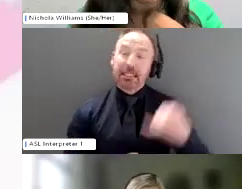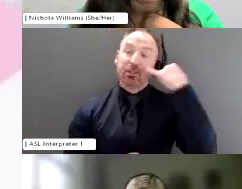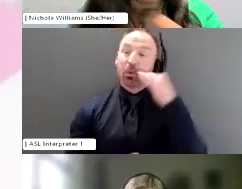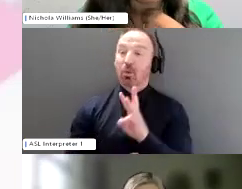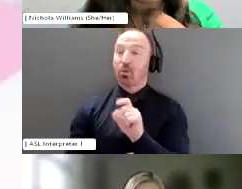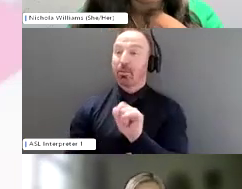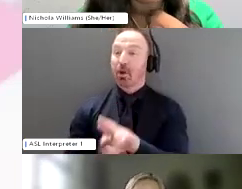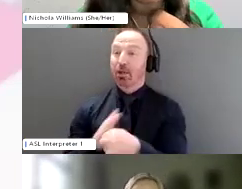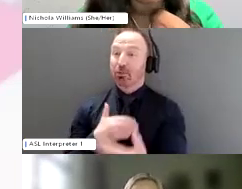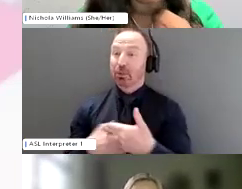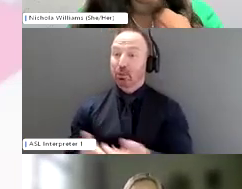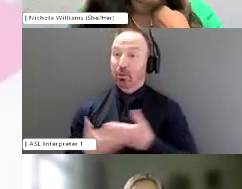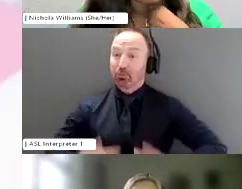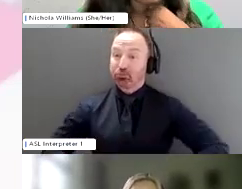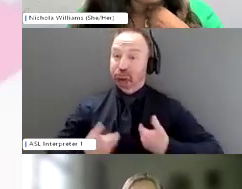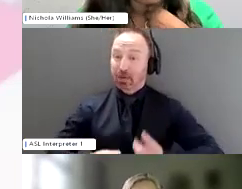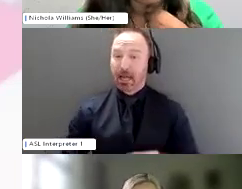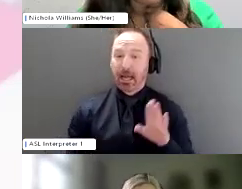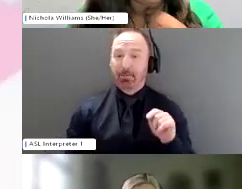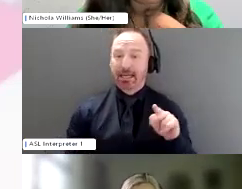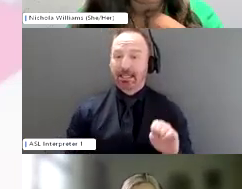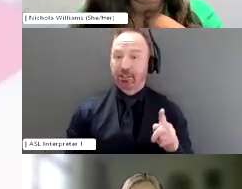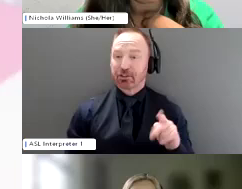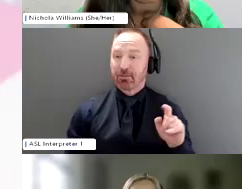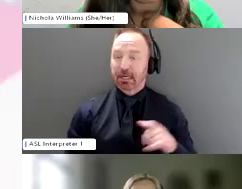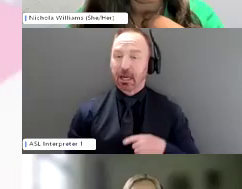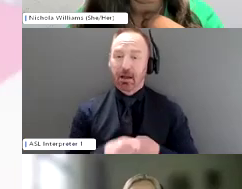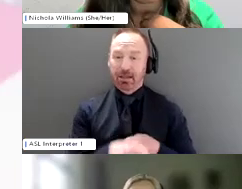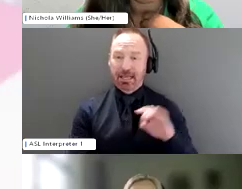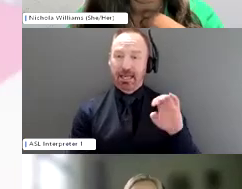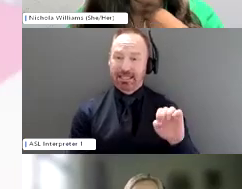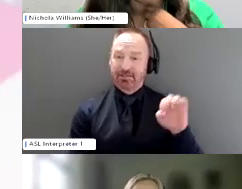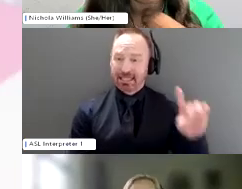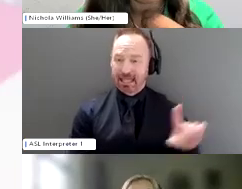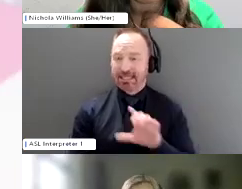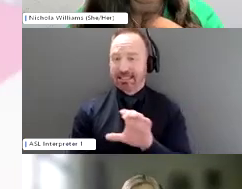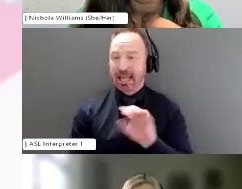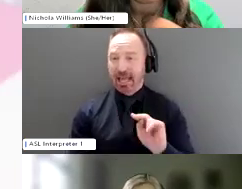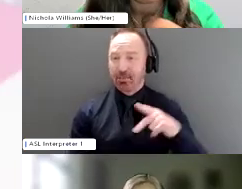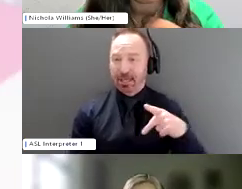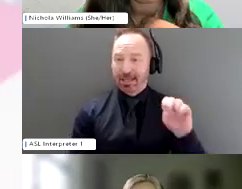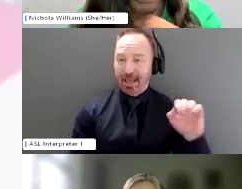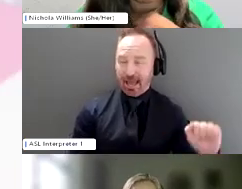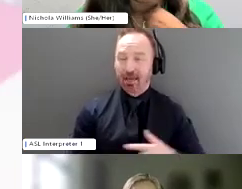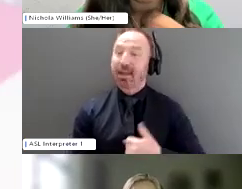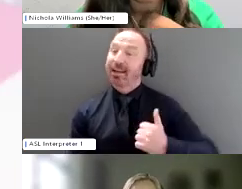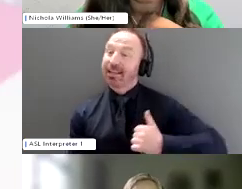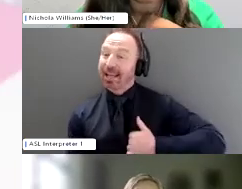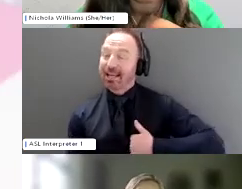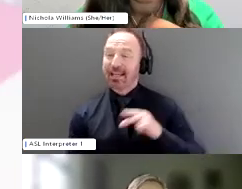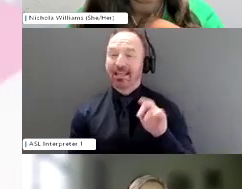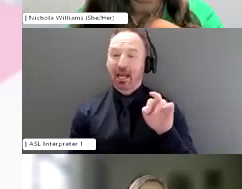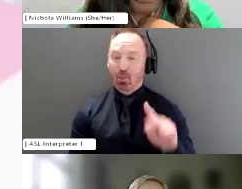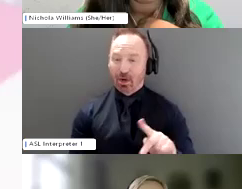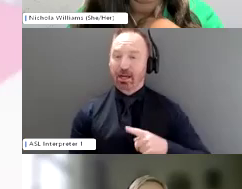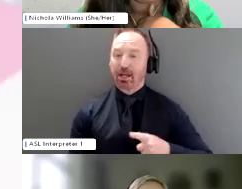like to introduce myself. I am Benedict Schöpflin, the Executive Director of CNPEA, which is the Canadian Network for the Prevention of Elder